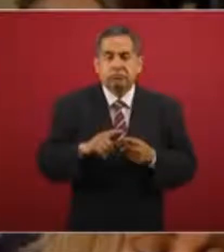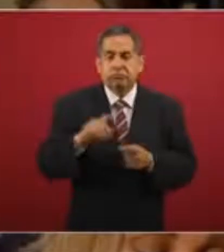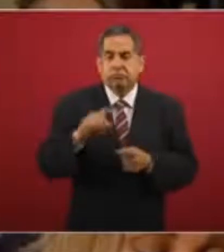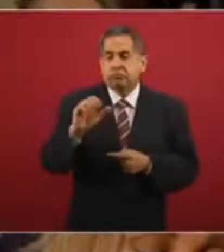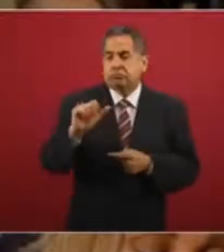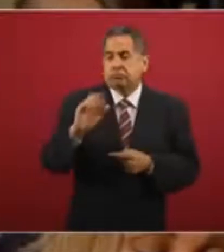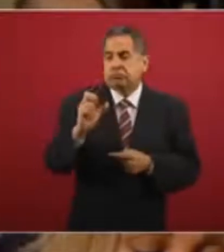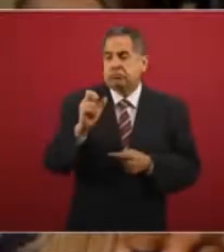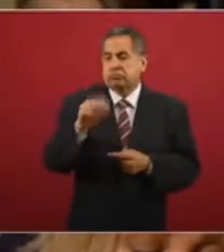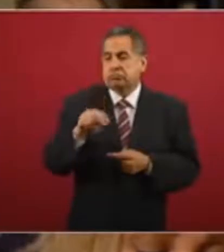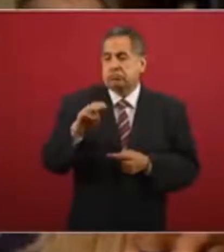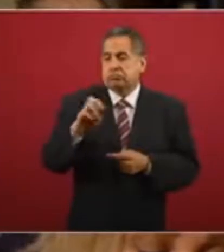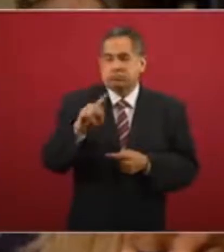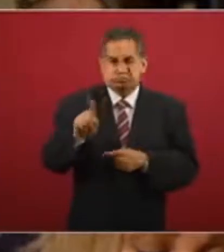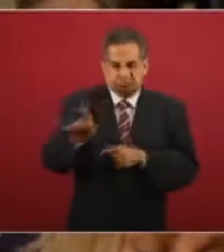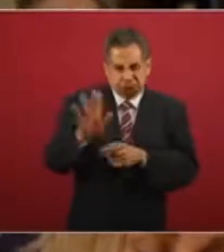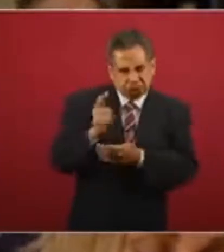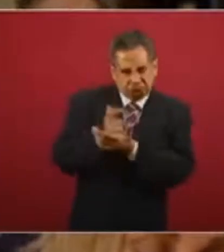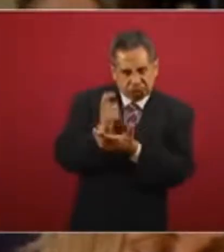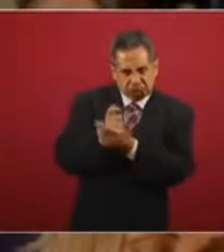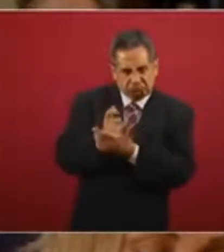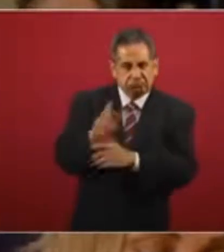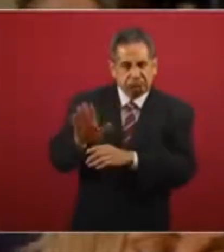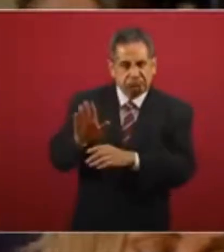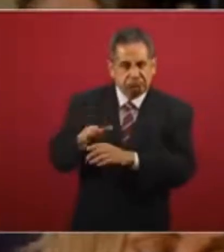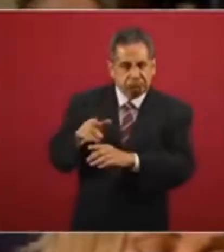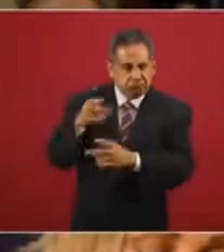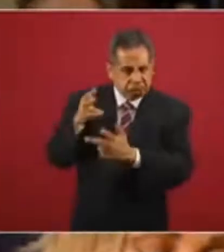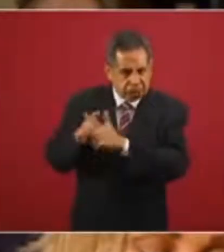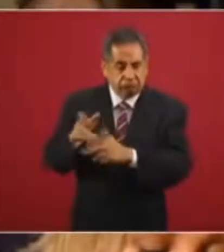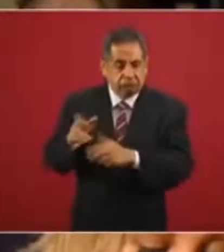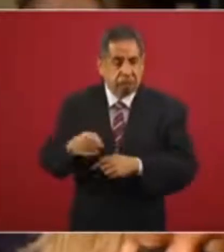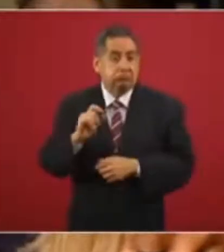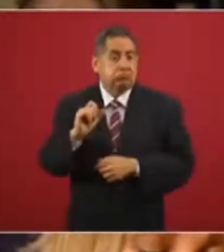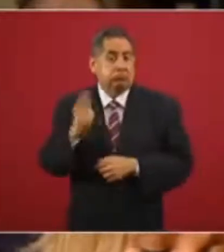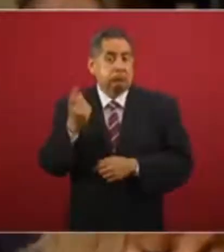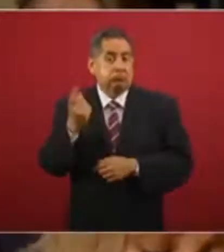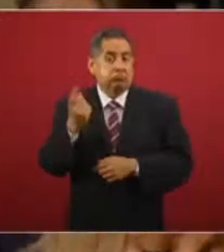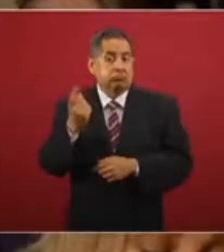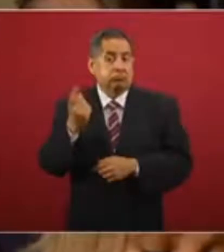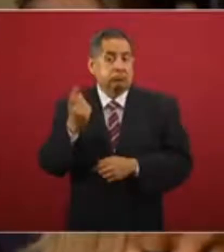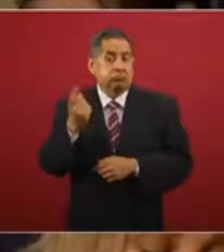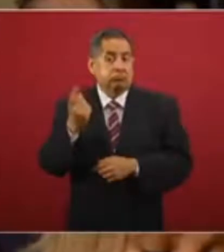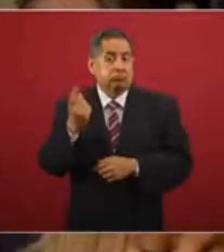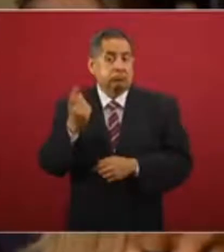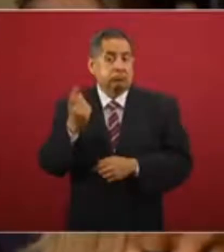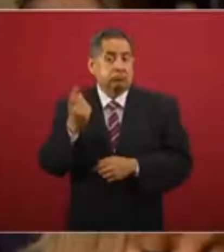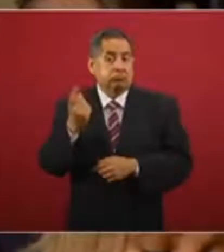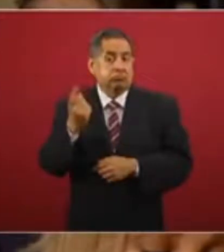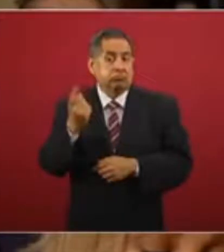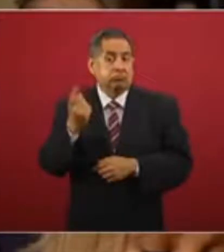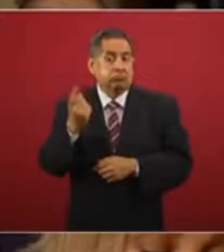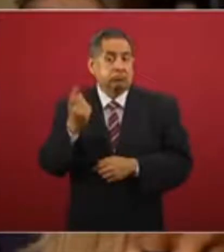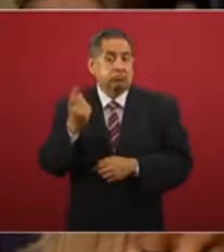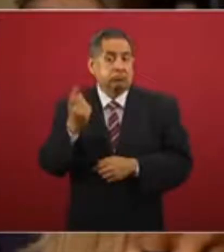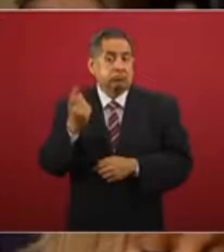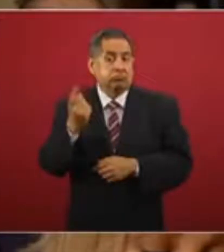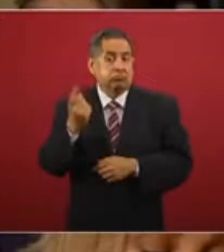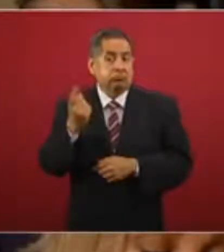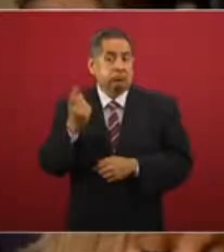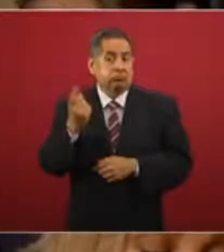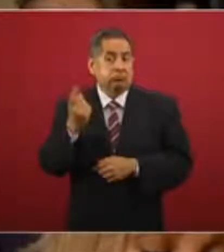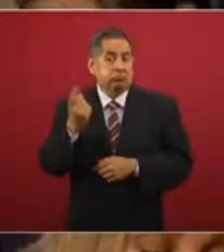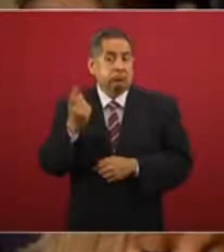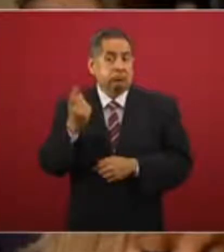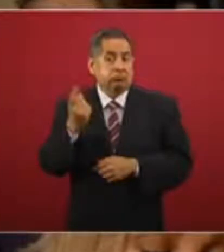threats. La semana pasada fue asesinado, por ejemplo, ya también un periodista. And he says last week a